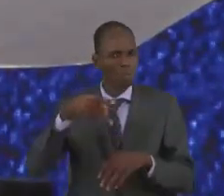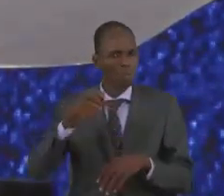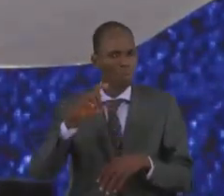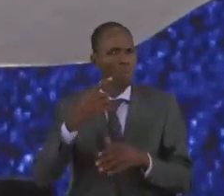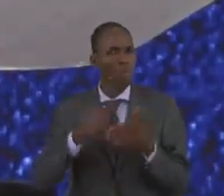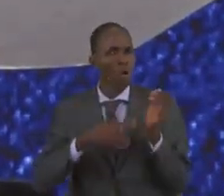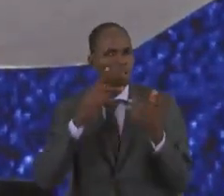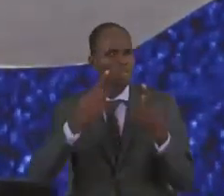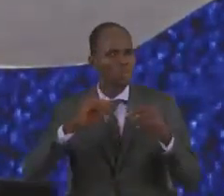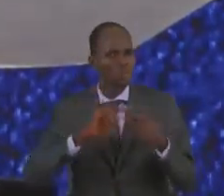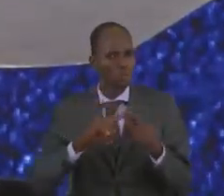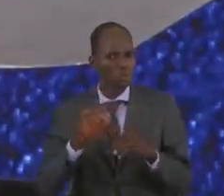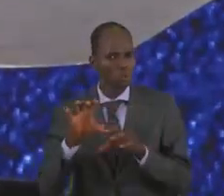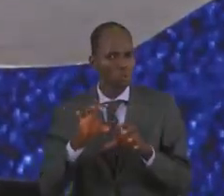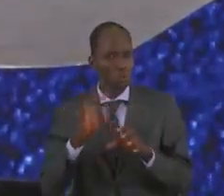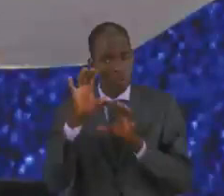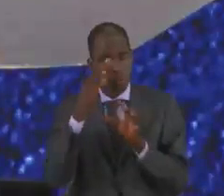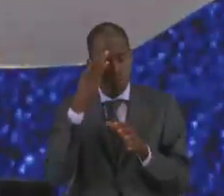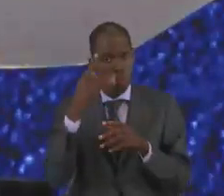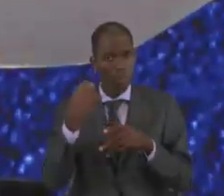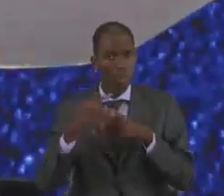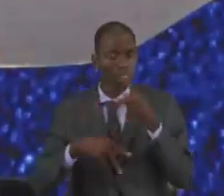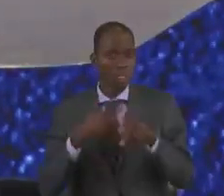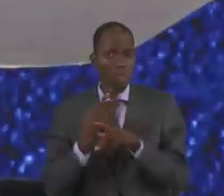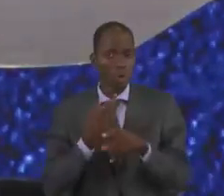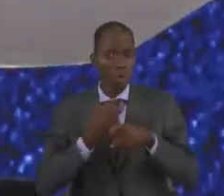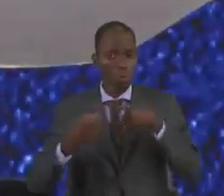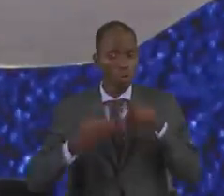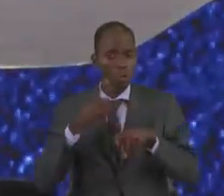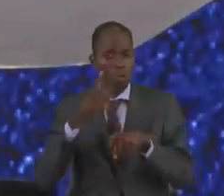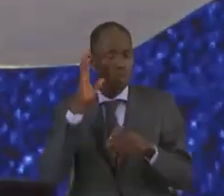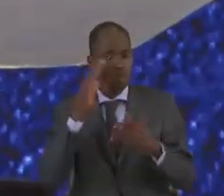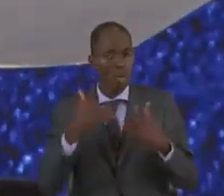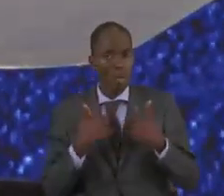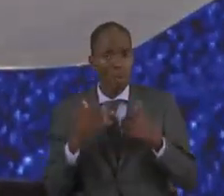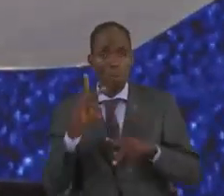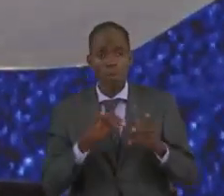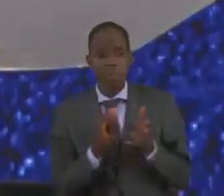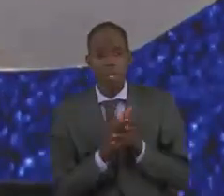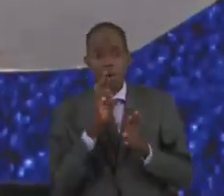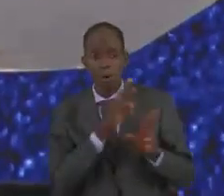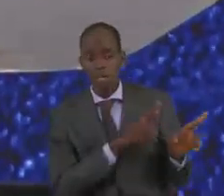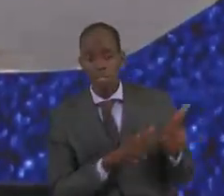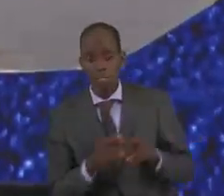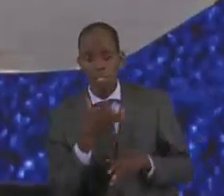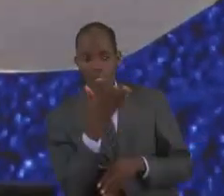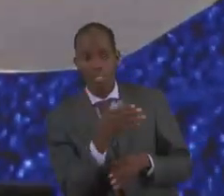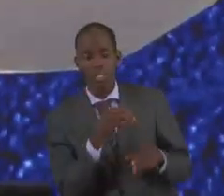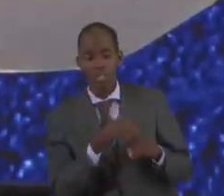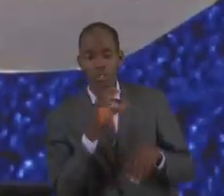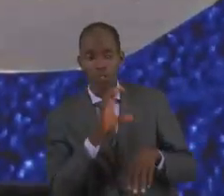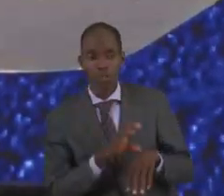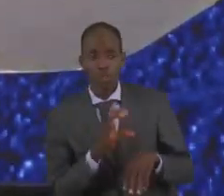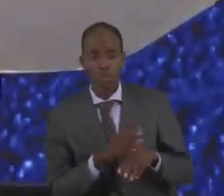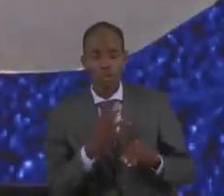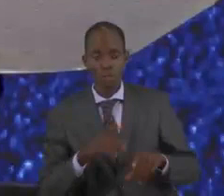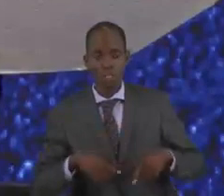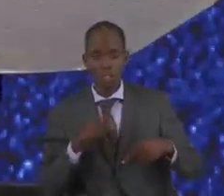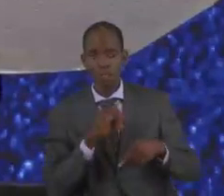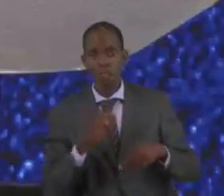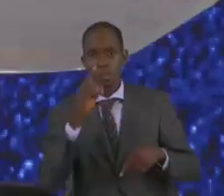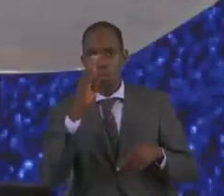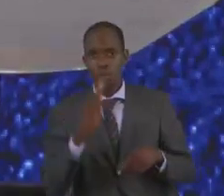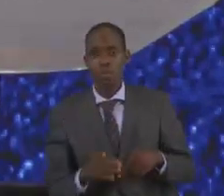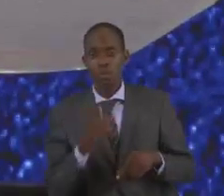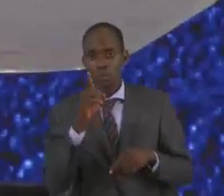know the persecution you are going to have? And do you know those who are there already in the church of the living God? You are part of